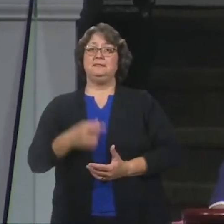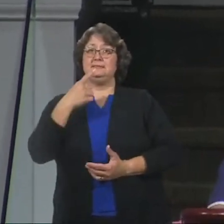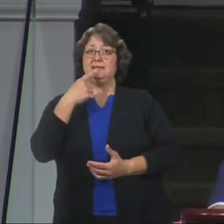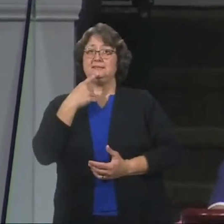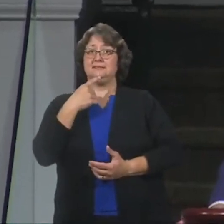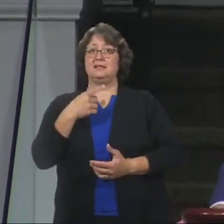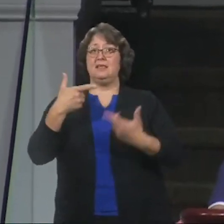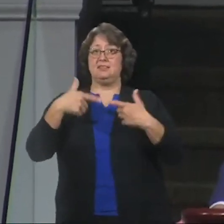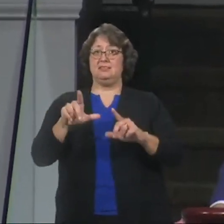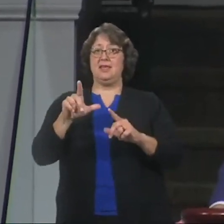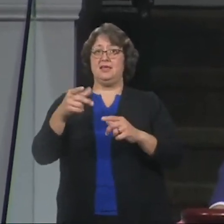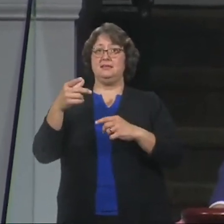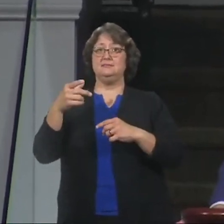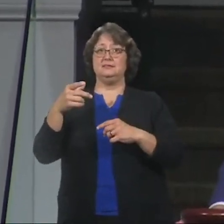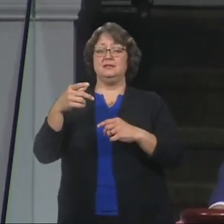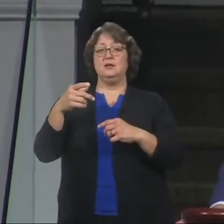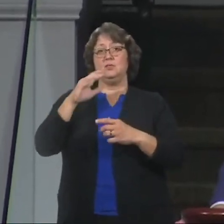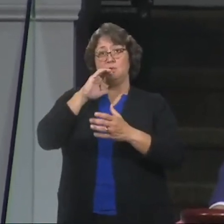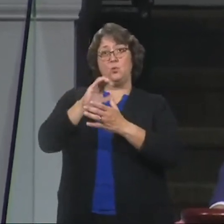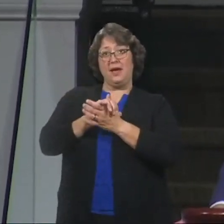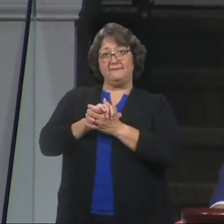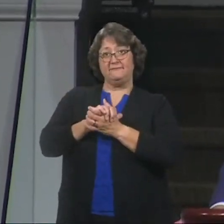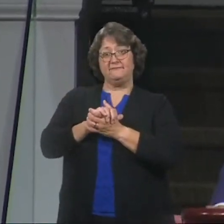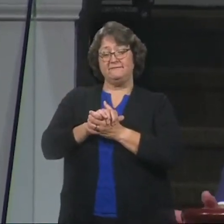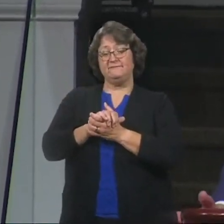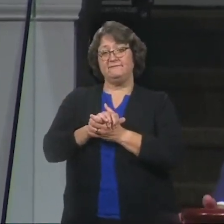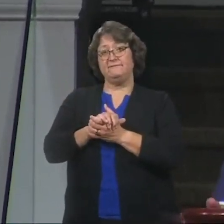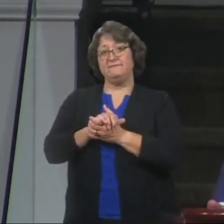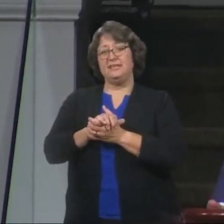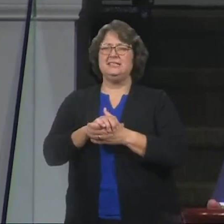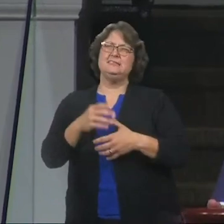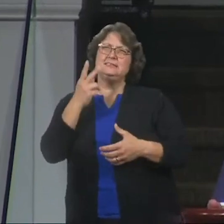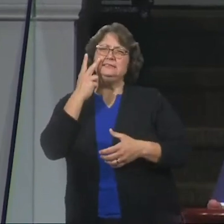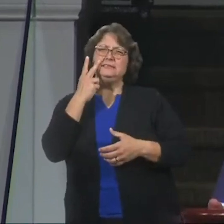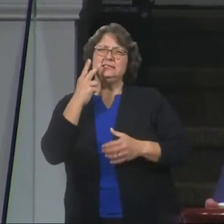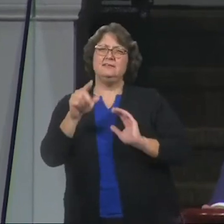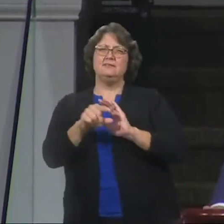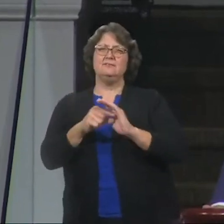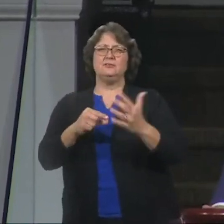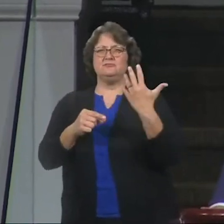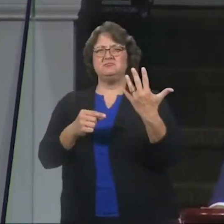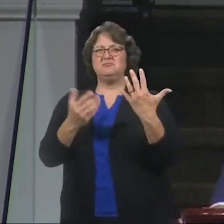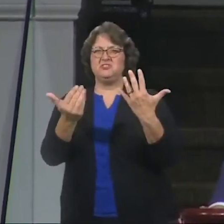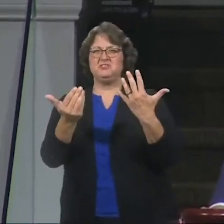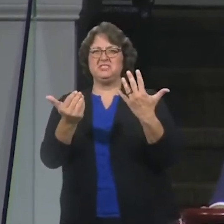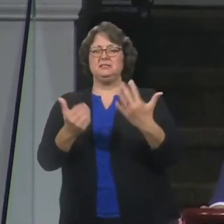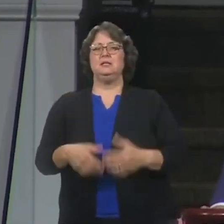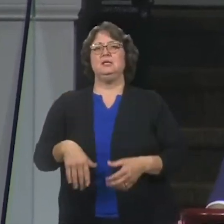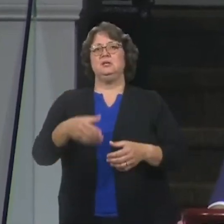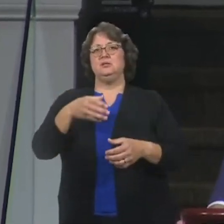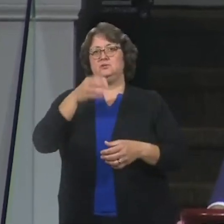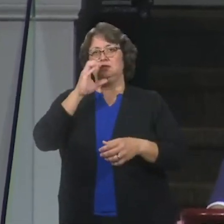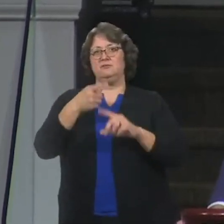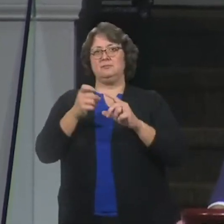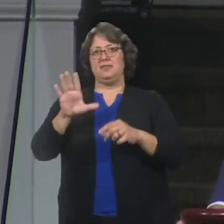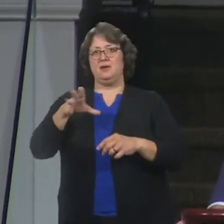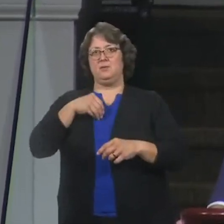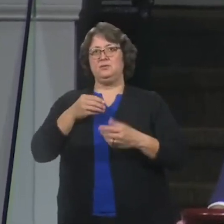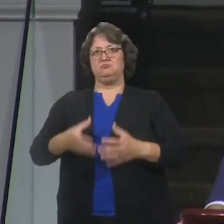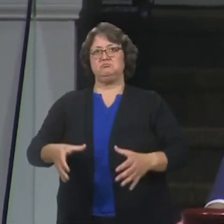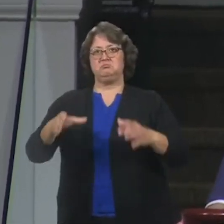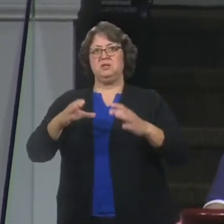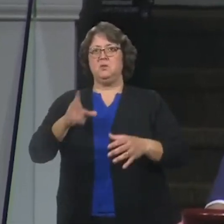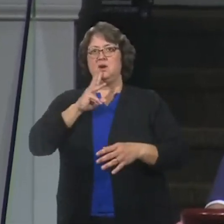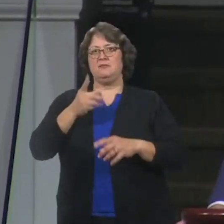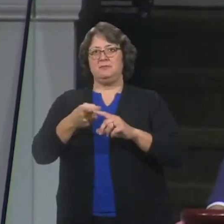says, let her, this is the wife. Let's pick at verse number, let's go ahead and look at verse 15. Drink waters out of thine own cistern, and running waters out of thine own